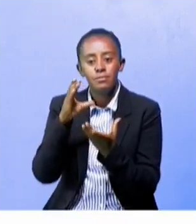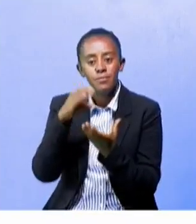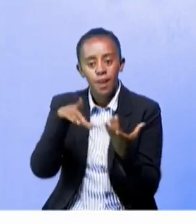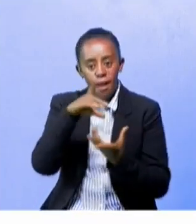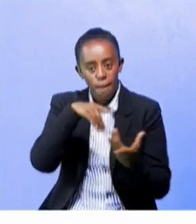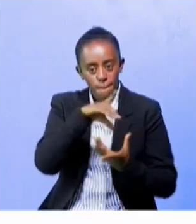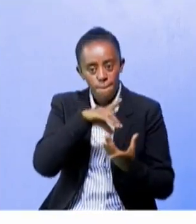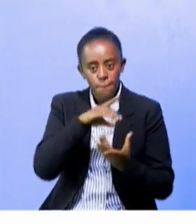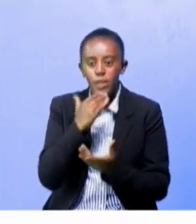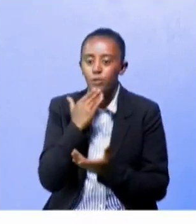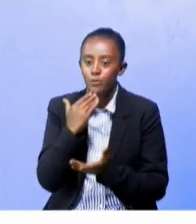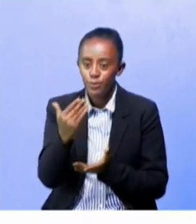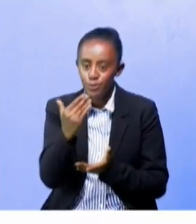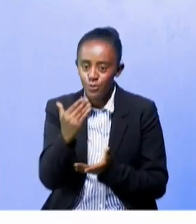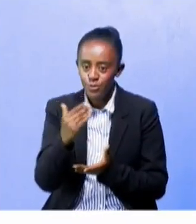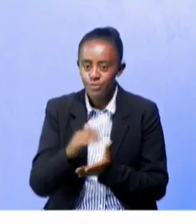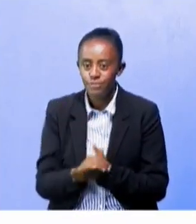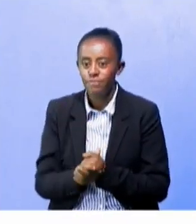Good.